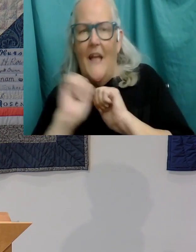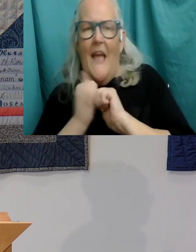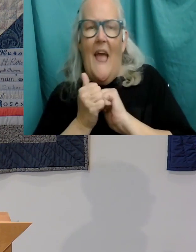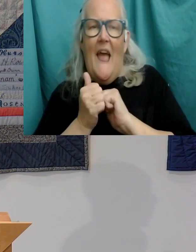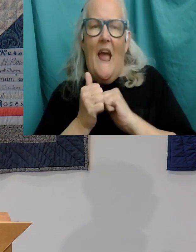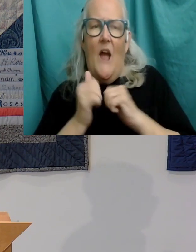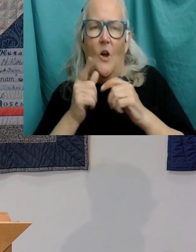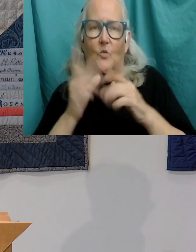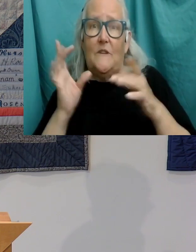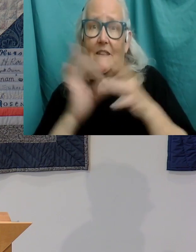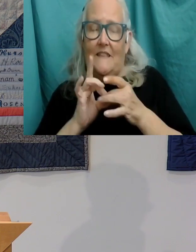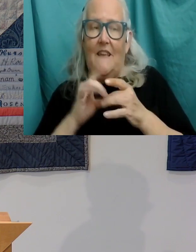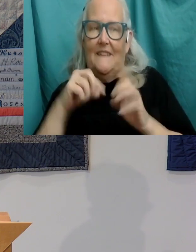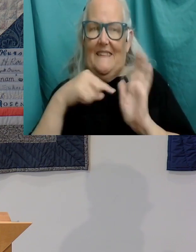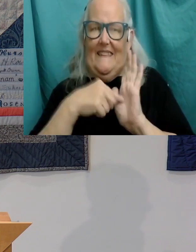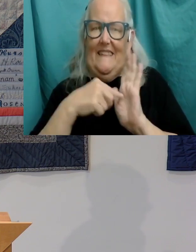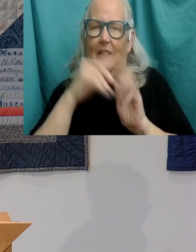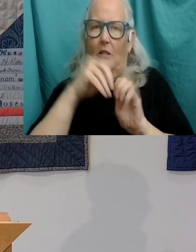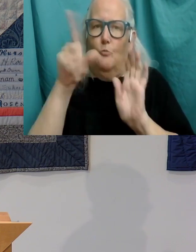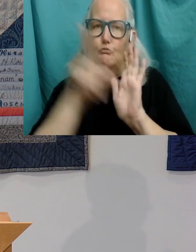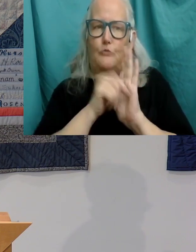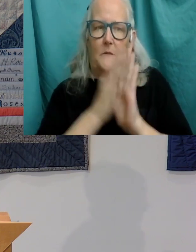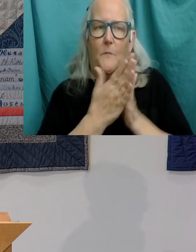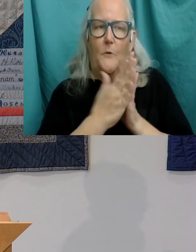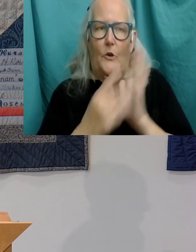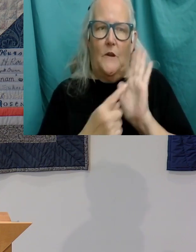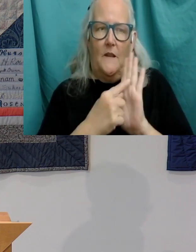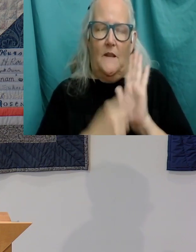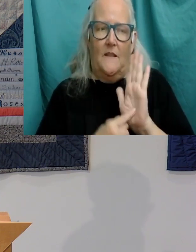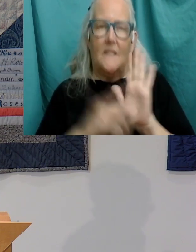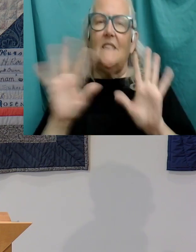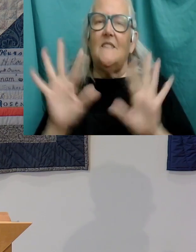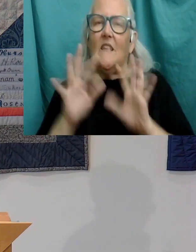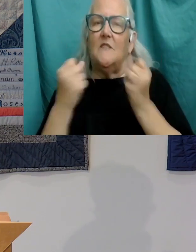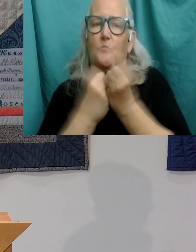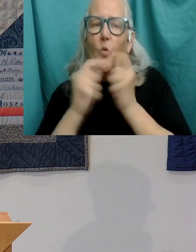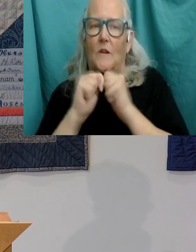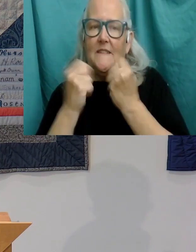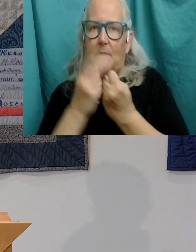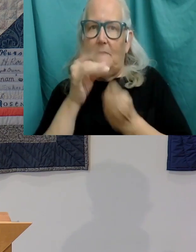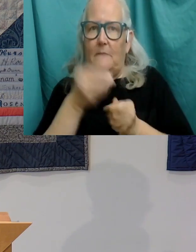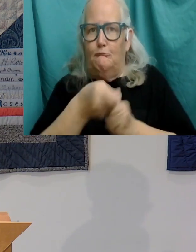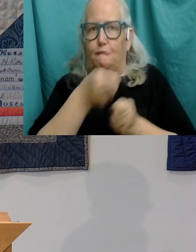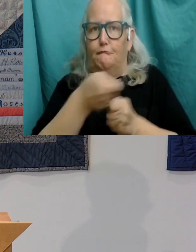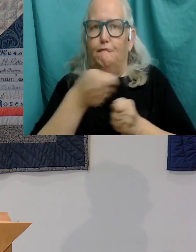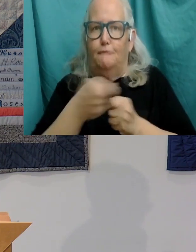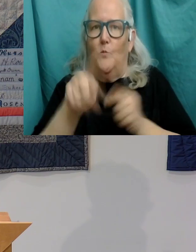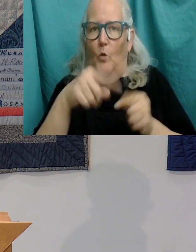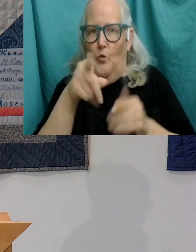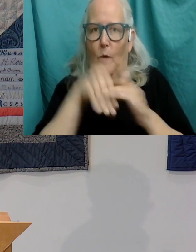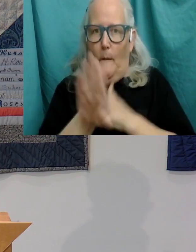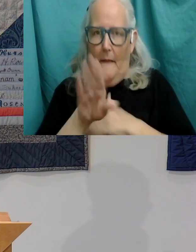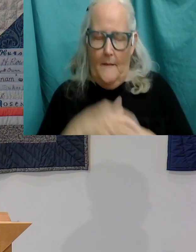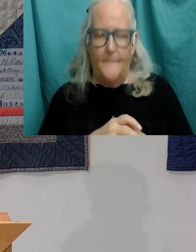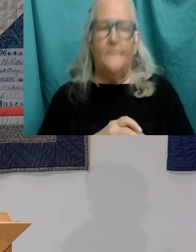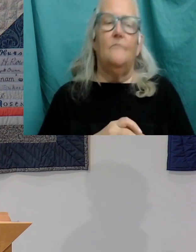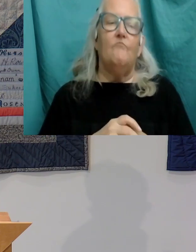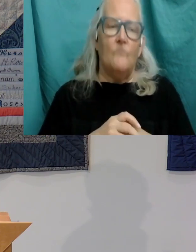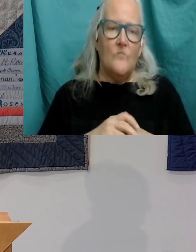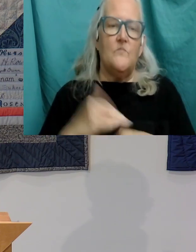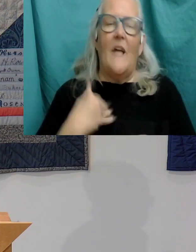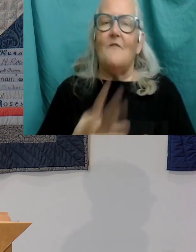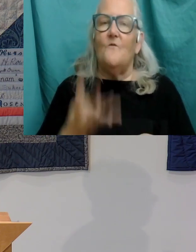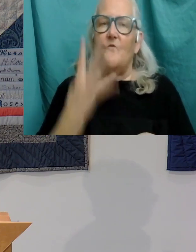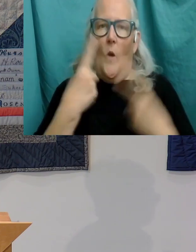highlighted in the printed program that the Sunday support team handed out on your way in. We also have 4 announcements we'd like to